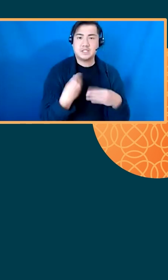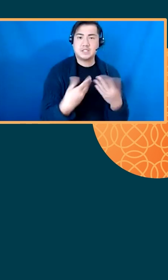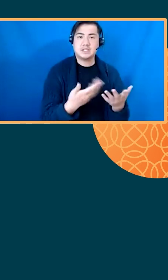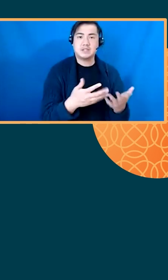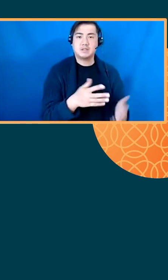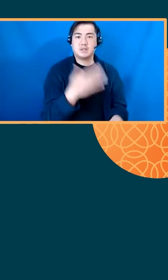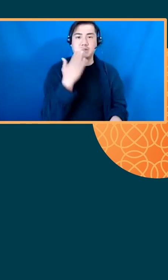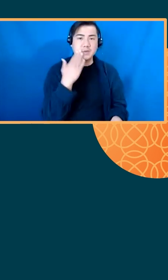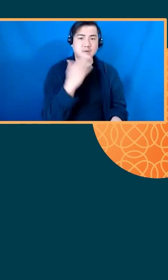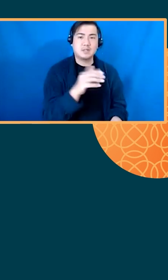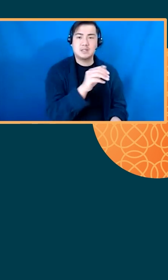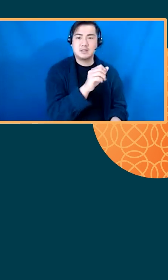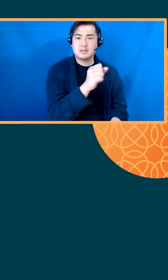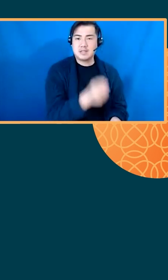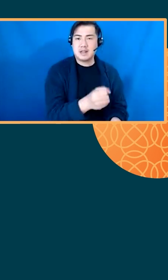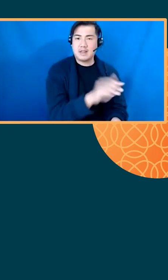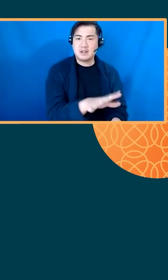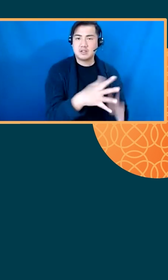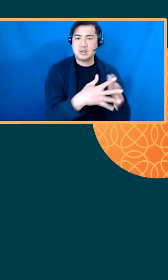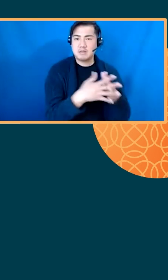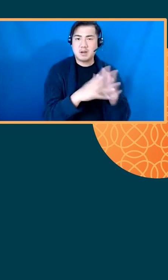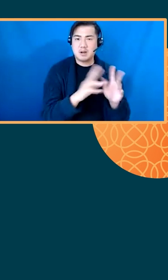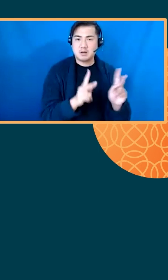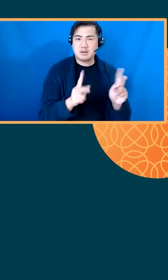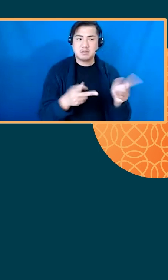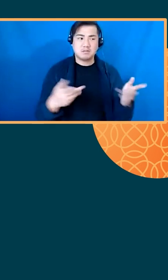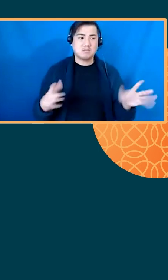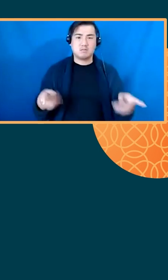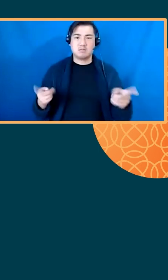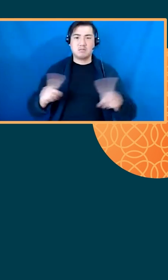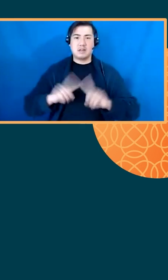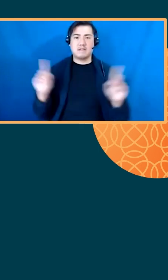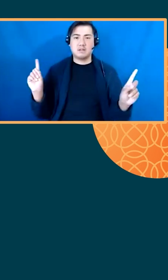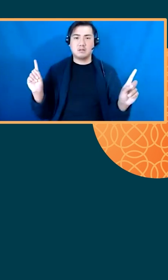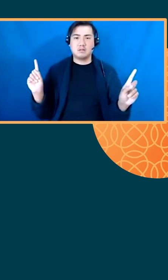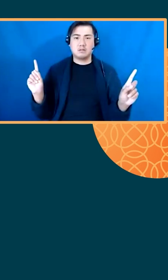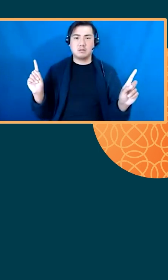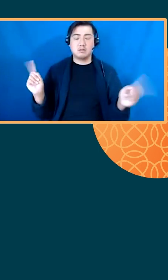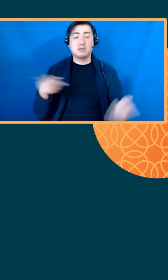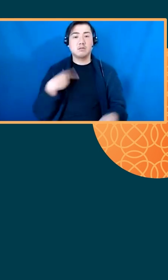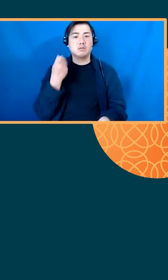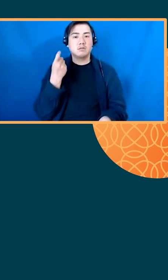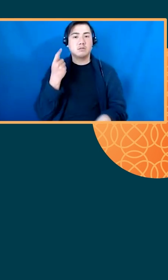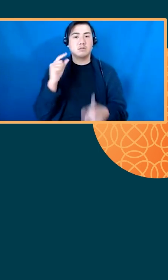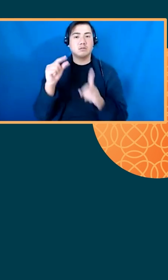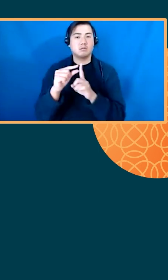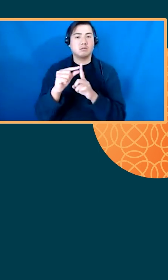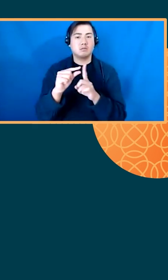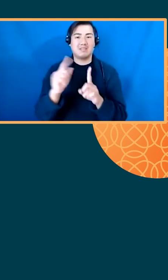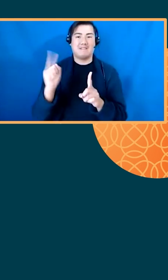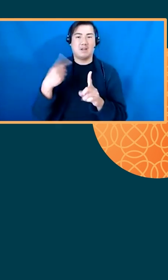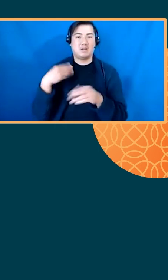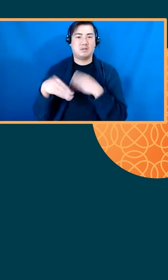Asian, like Asian Americans, which, you know, like in and of itself, like the terminology of first gen is like, you're